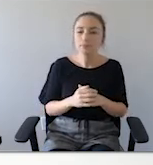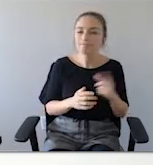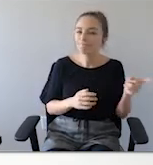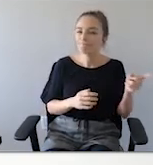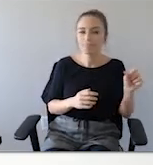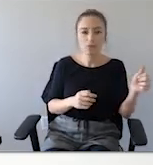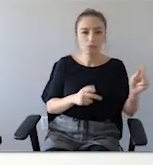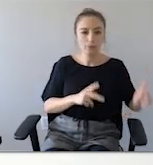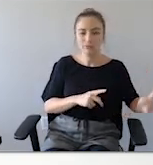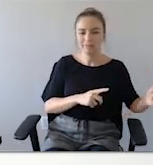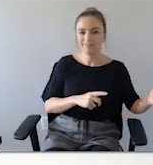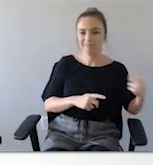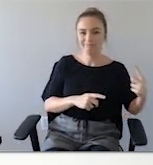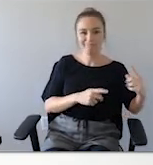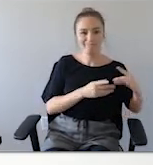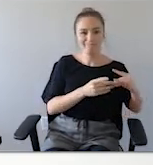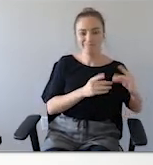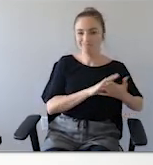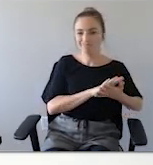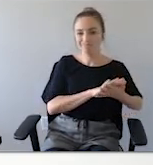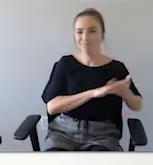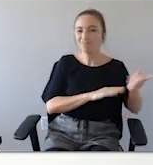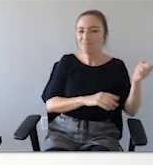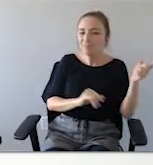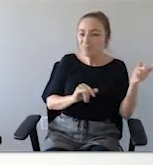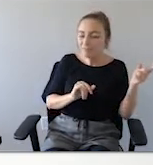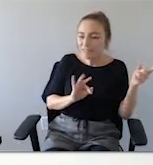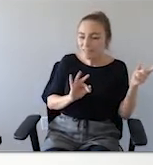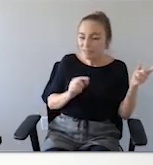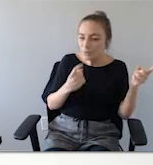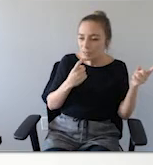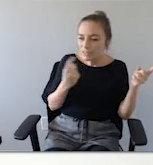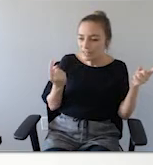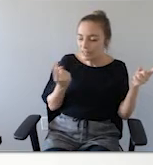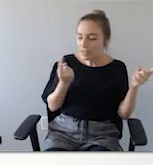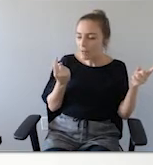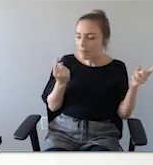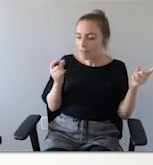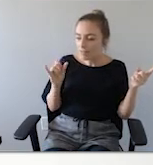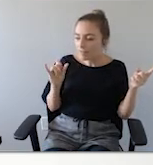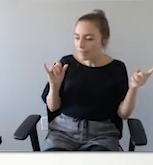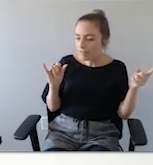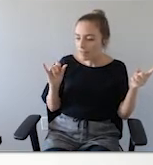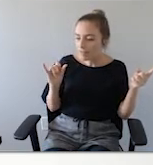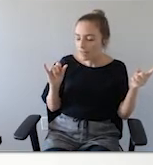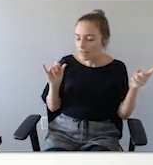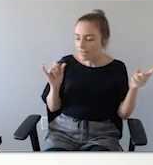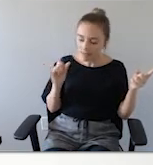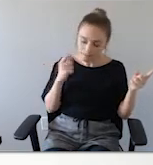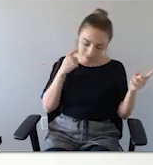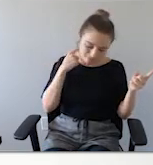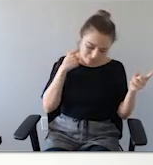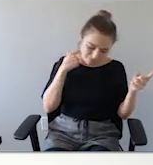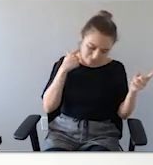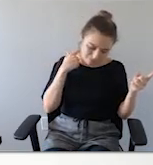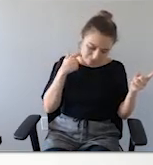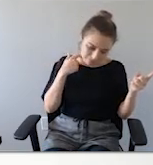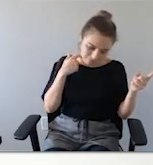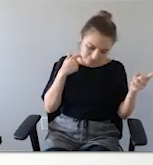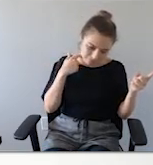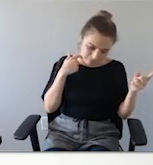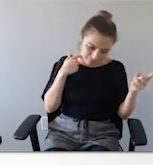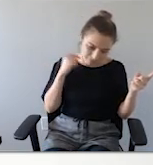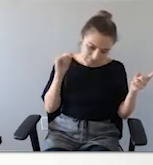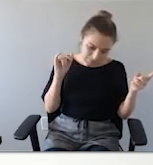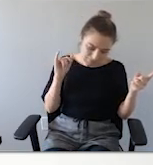me. So if they do say something like, because I've actually had to deal with literally all three of those currently, and they say like, writing